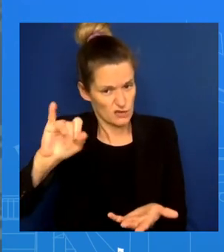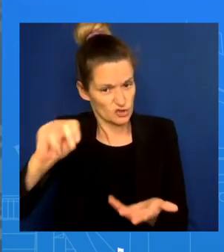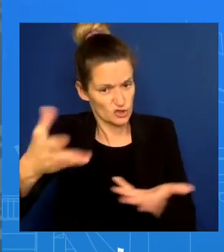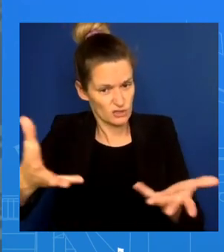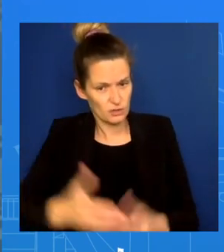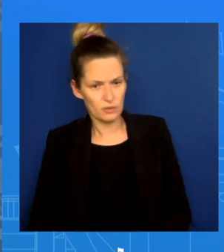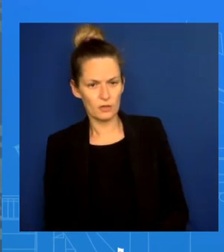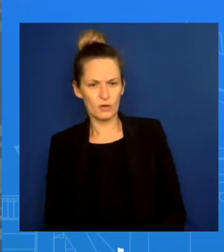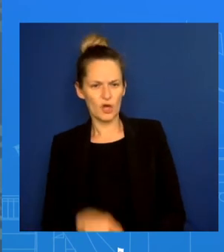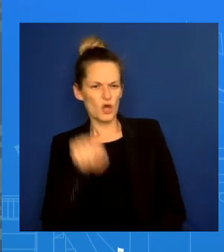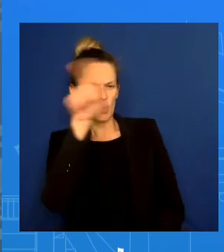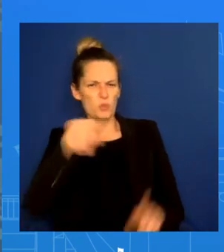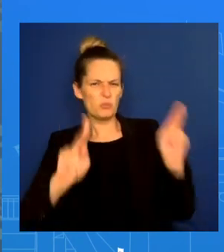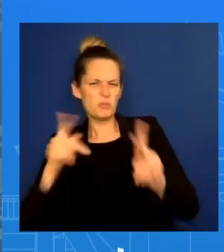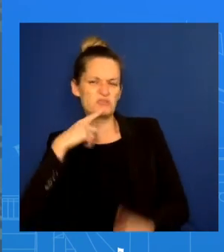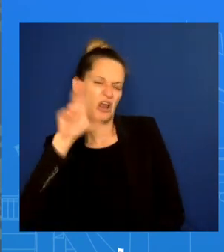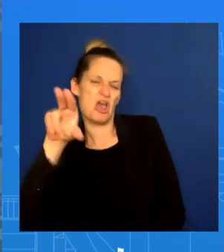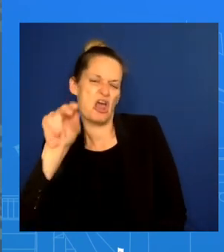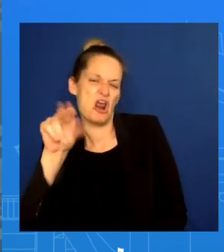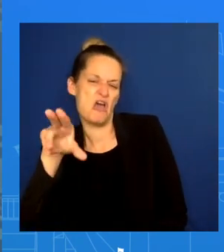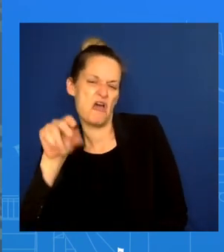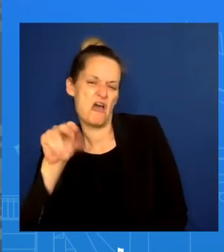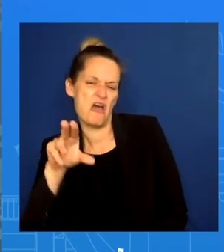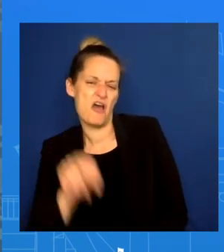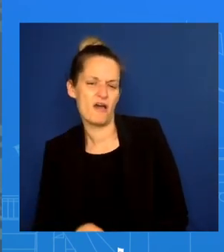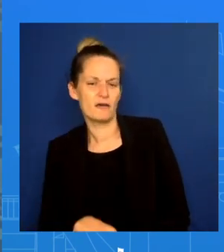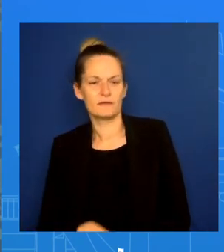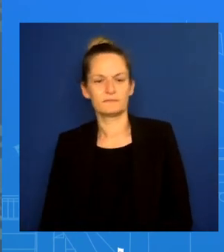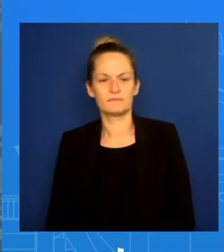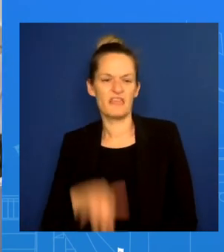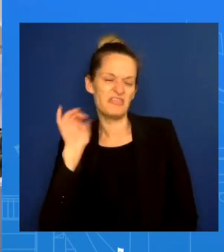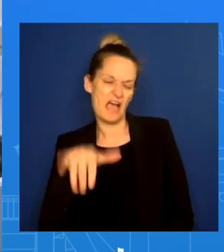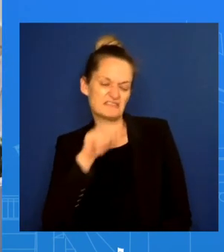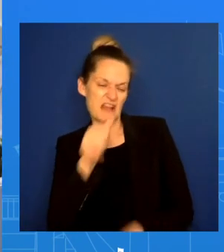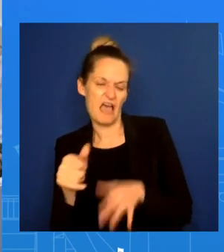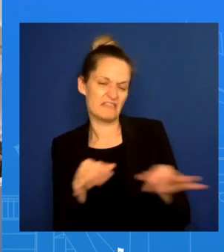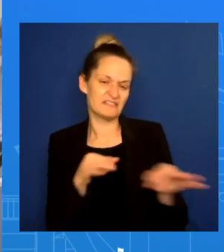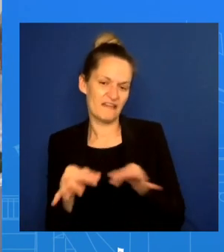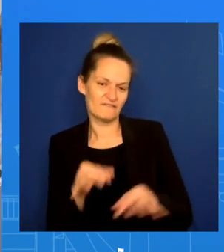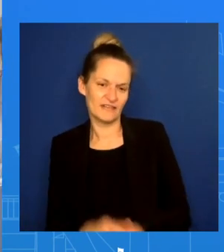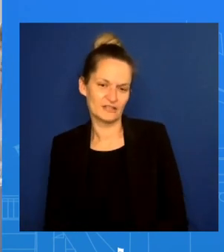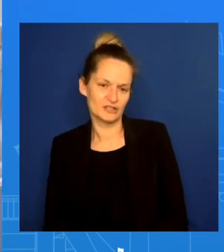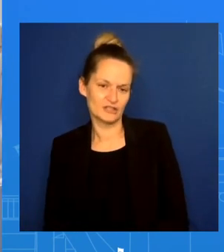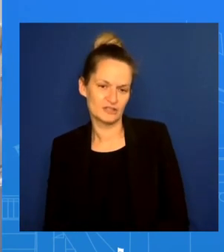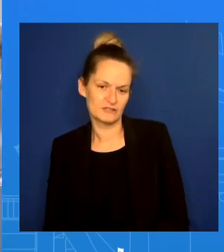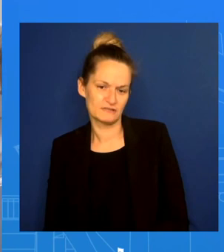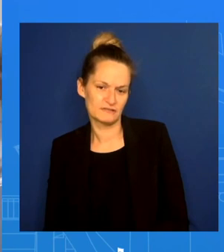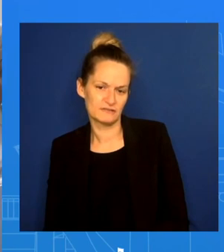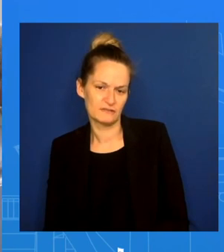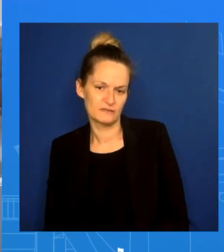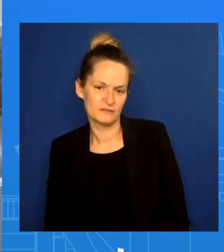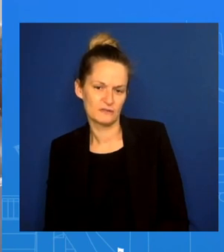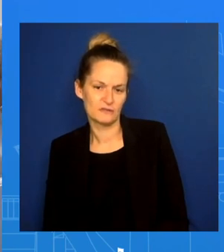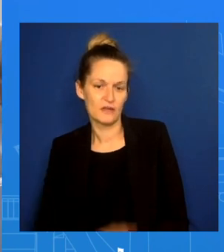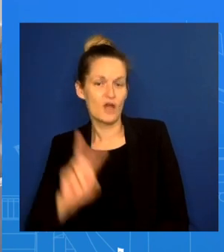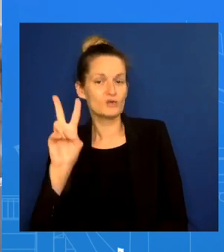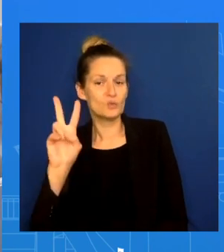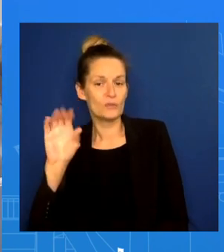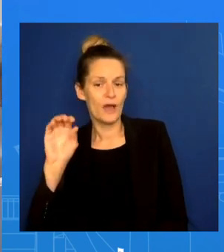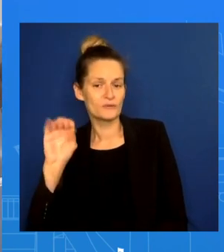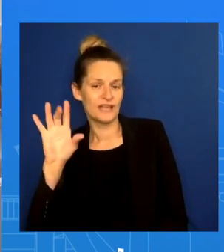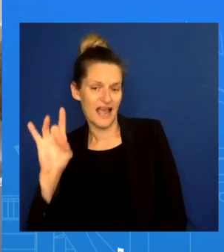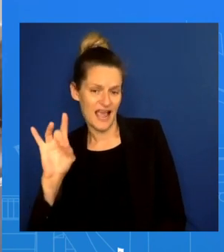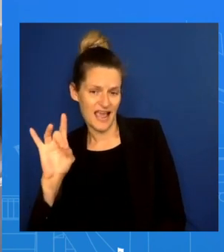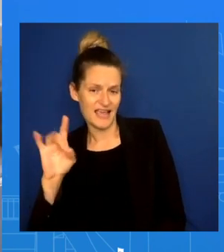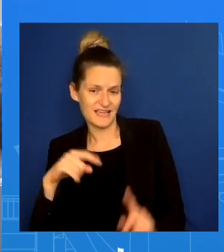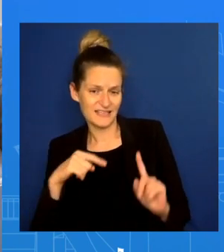definition. Brian Deese said in 2008, of course, economists have a technical definition, which is of a recession,